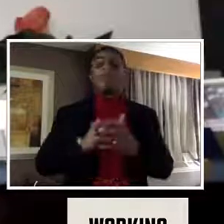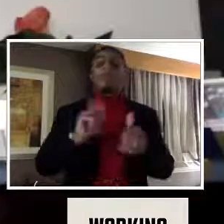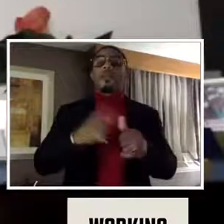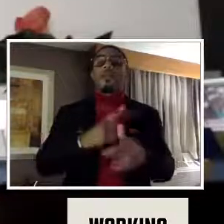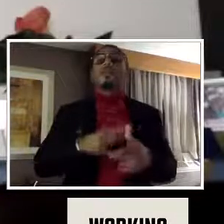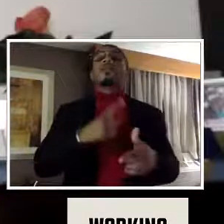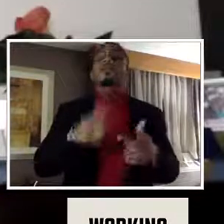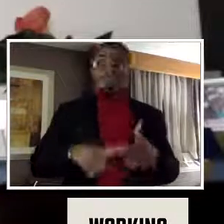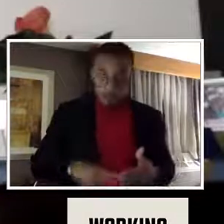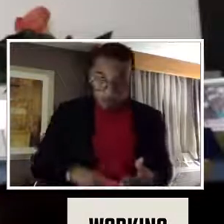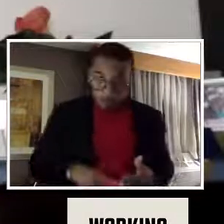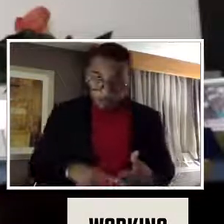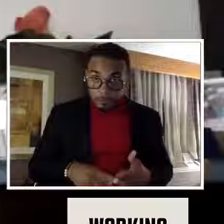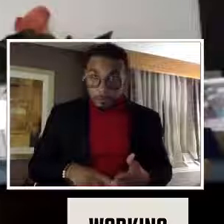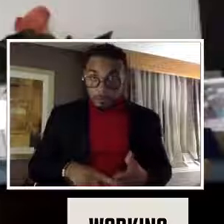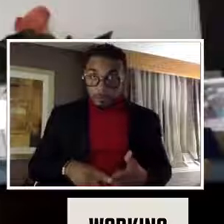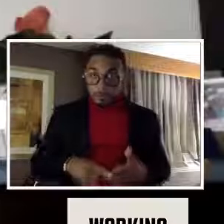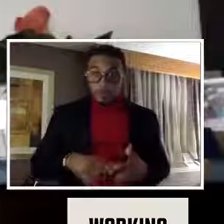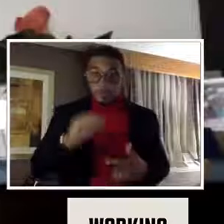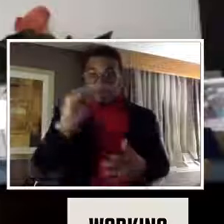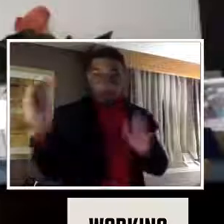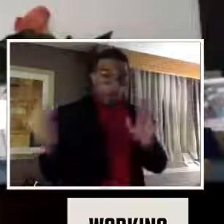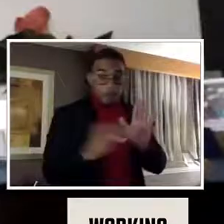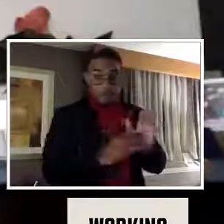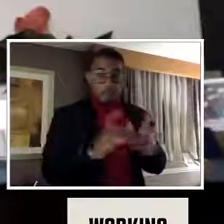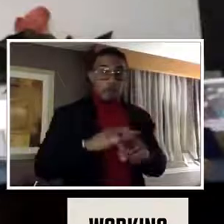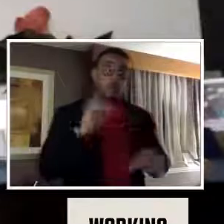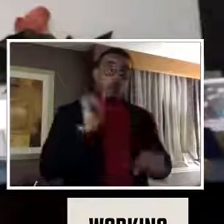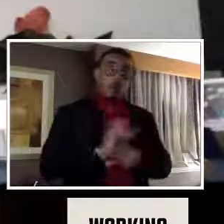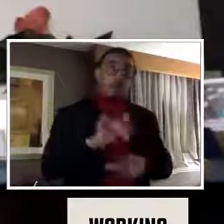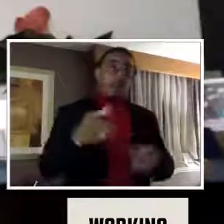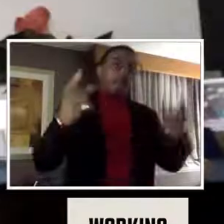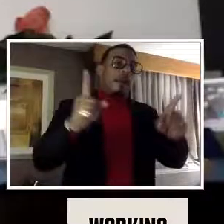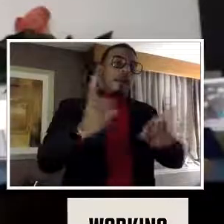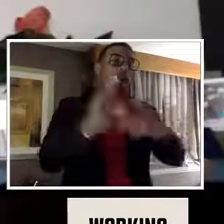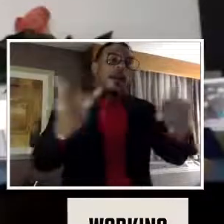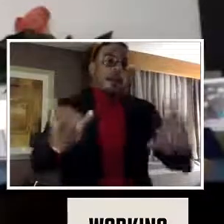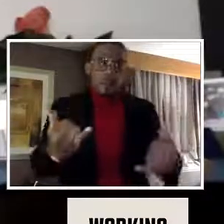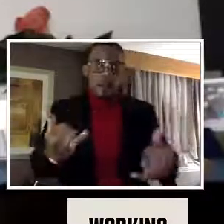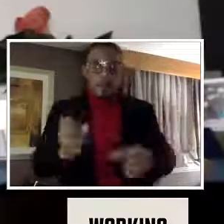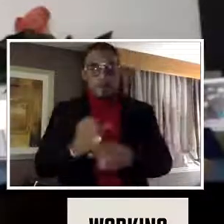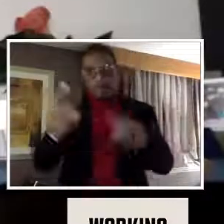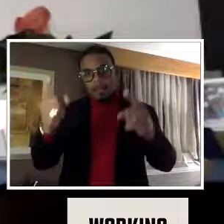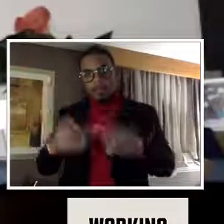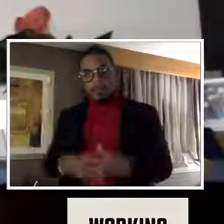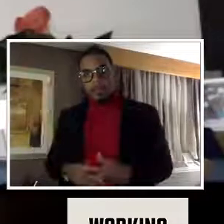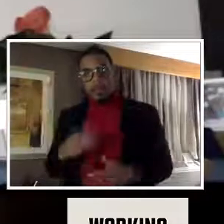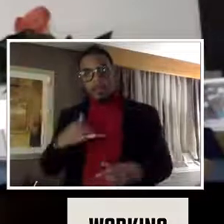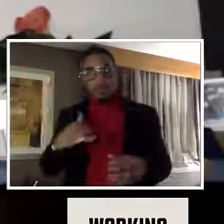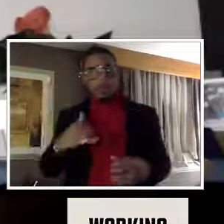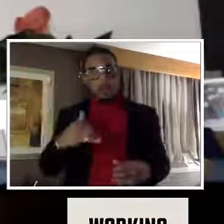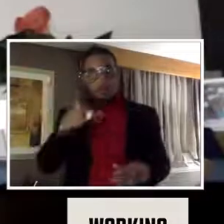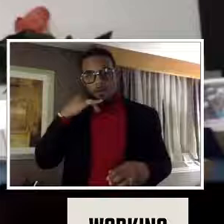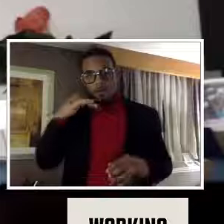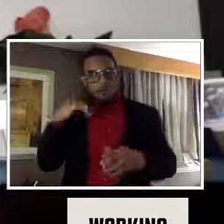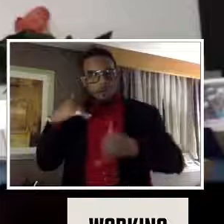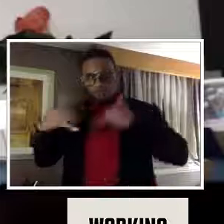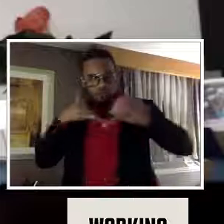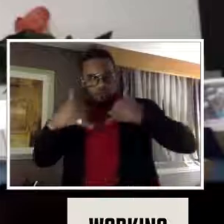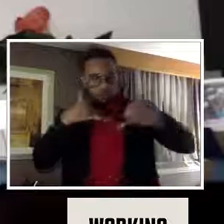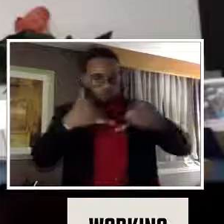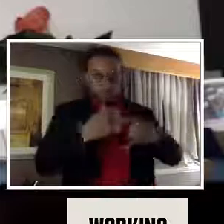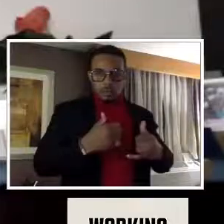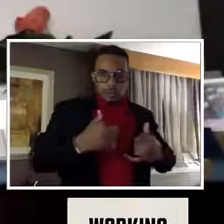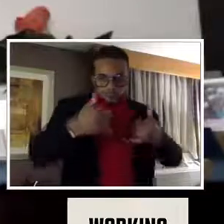that. And then we're gonna plug you in to the work that can happen right now in order to make that happen. We are phone banking right now. We